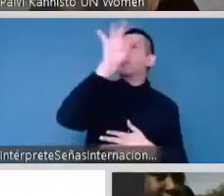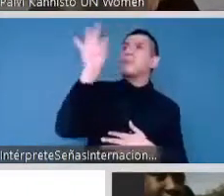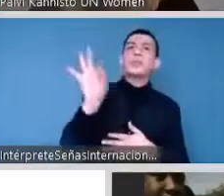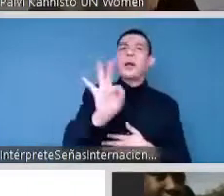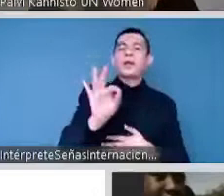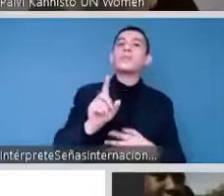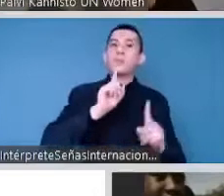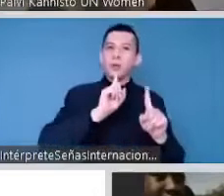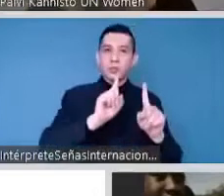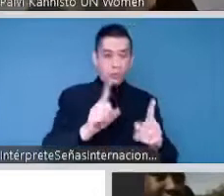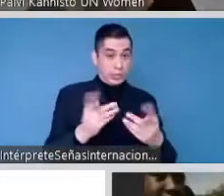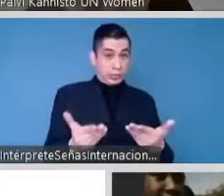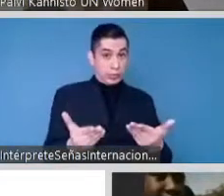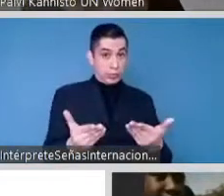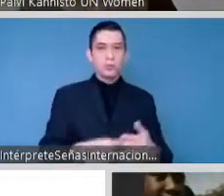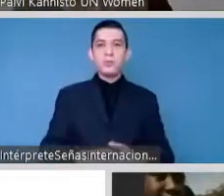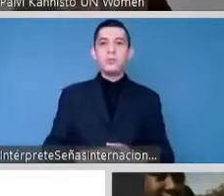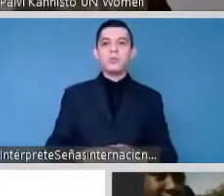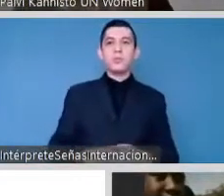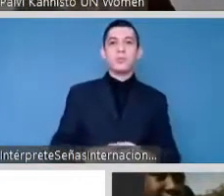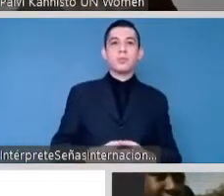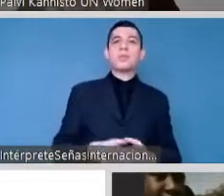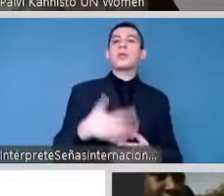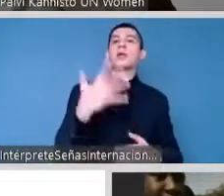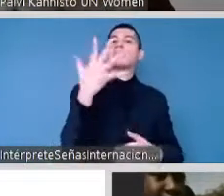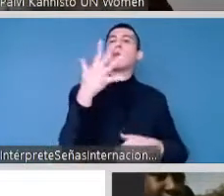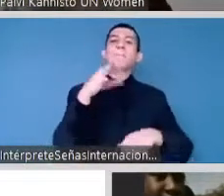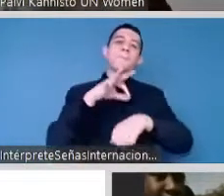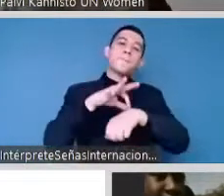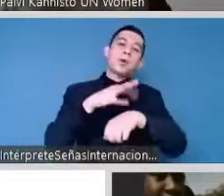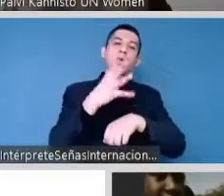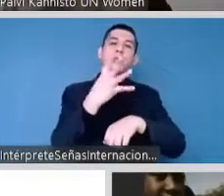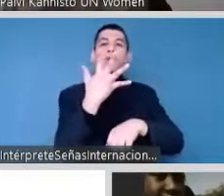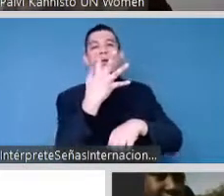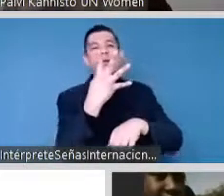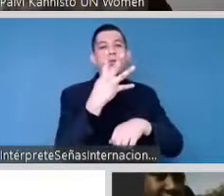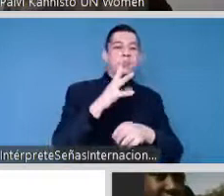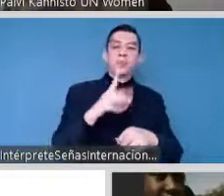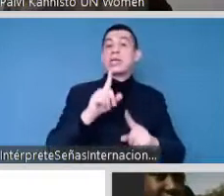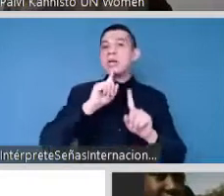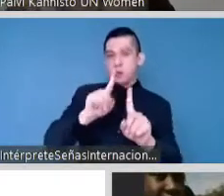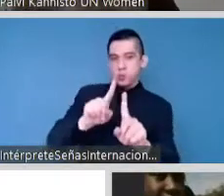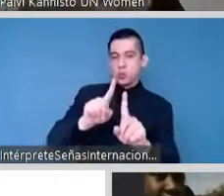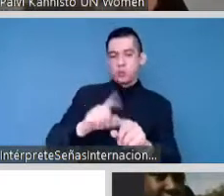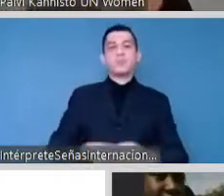take 2 more questions if that is okay with our panelists. And I'm checking here in real time.